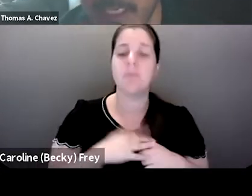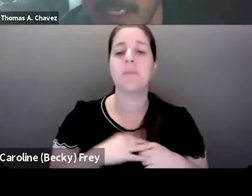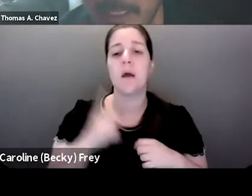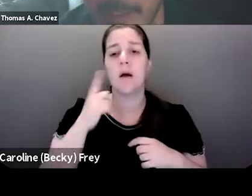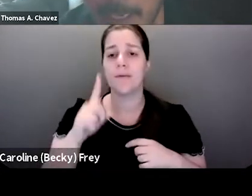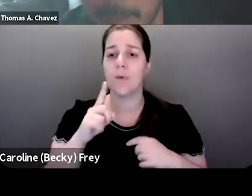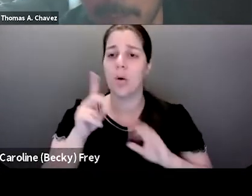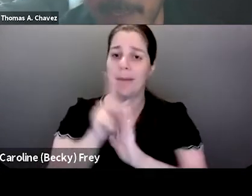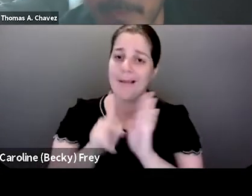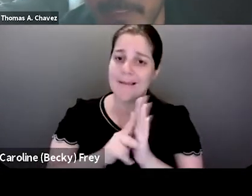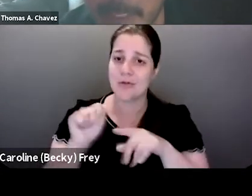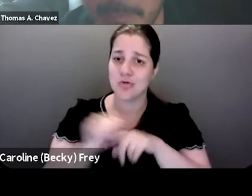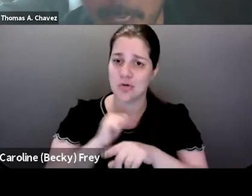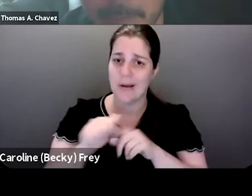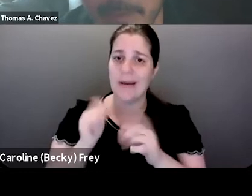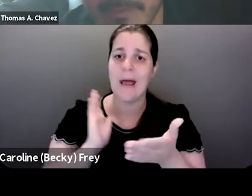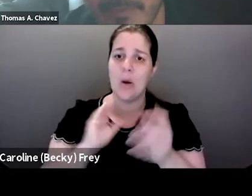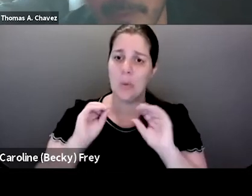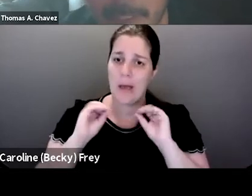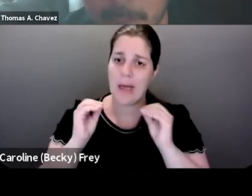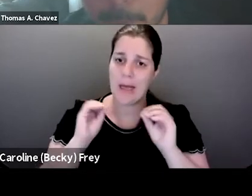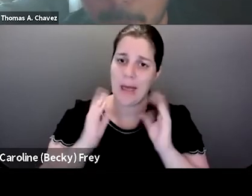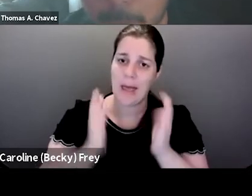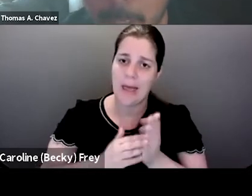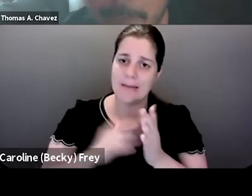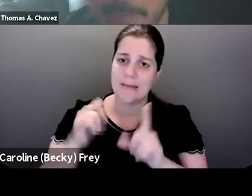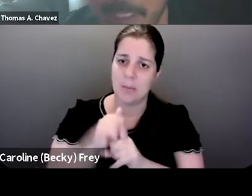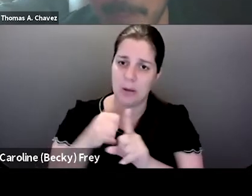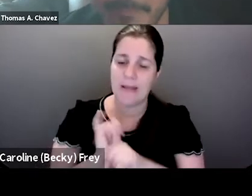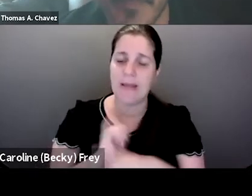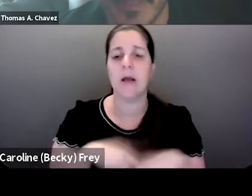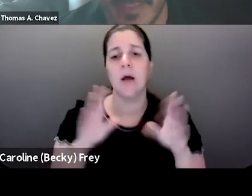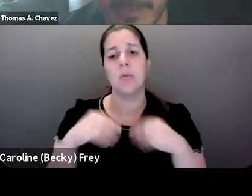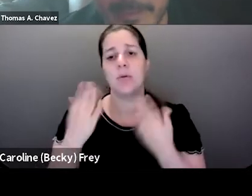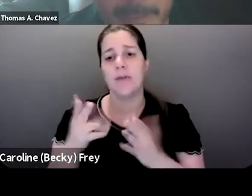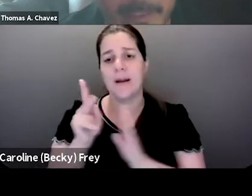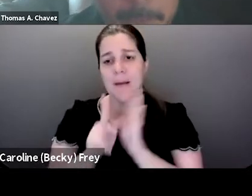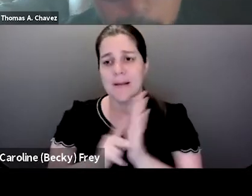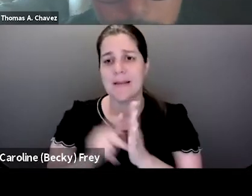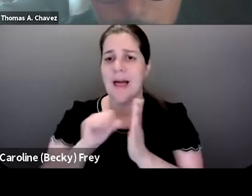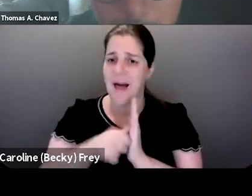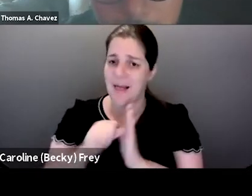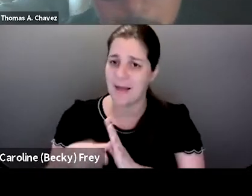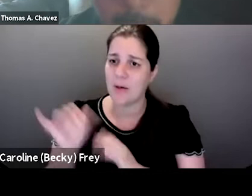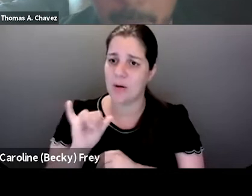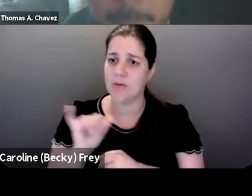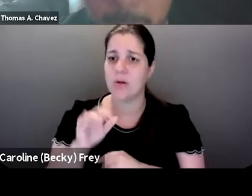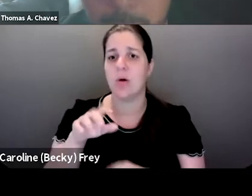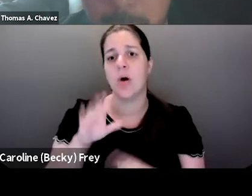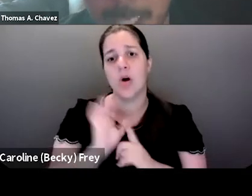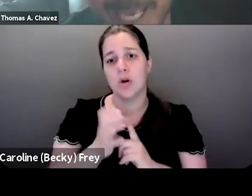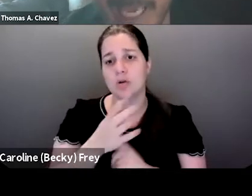policies, highlighting evidence-based practices for Latino behavioral health, highlighting also cultural and